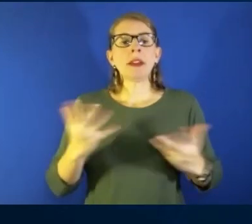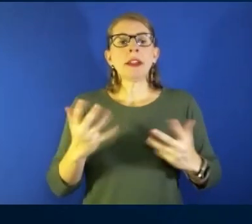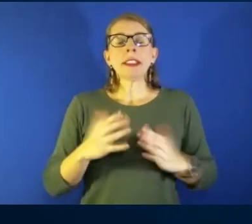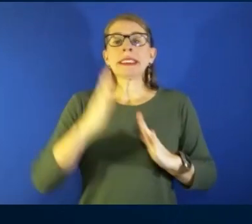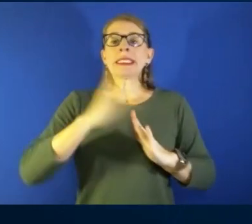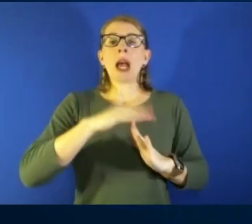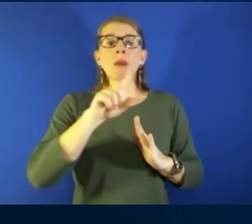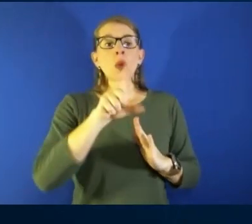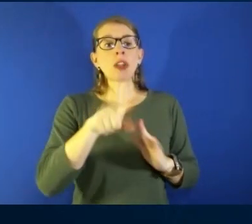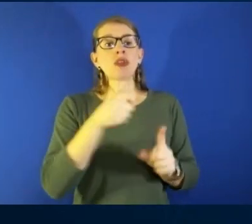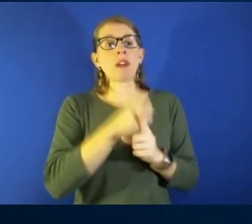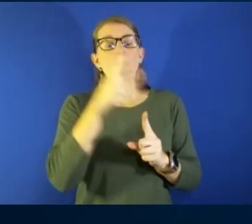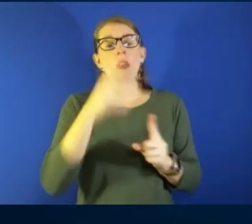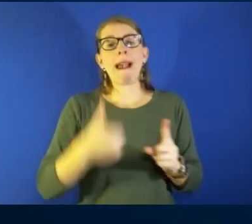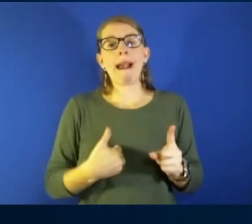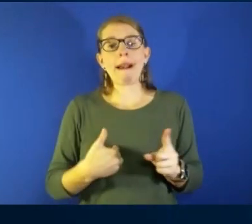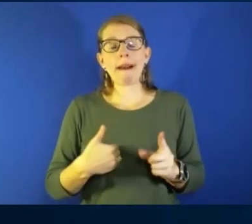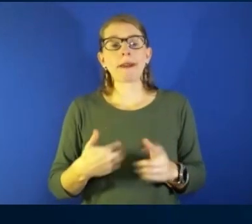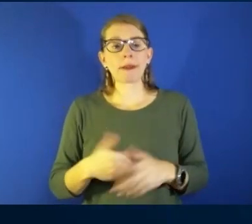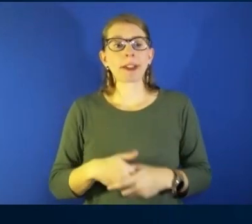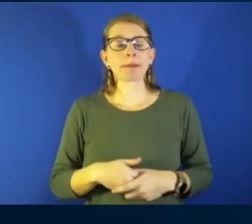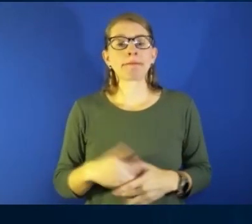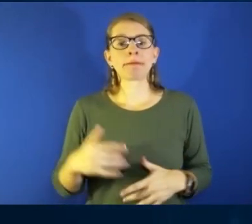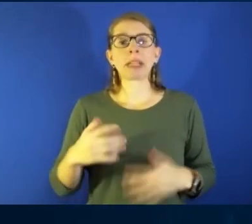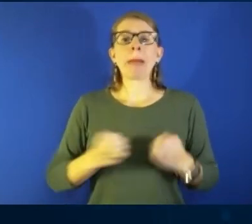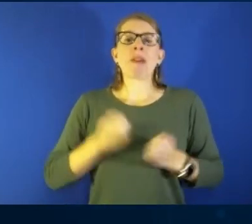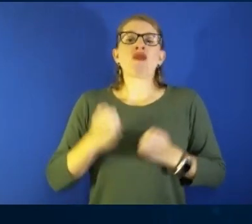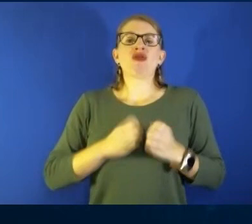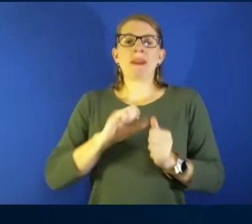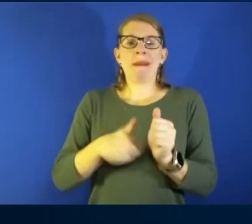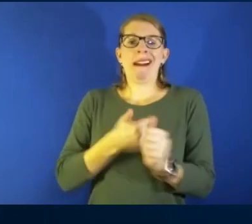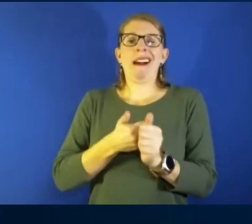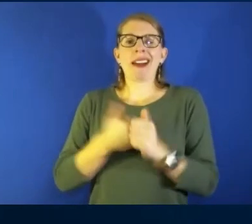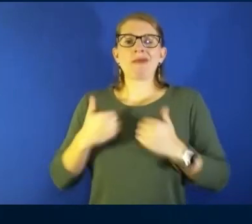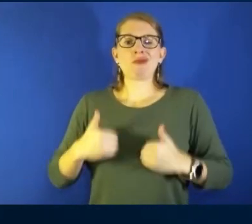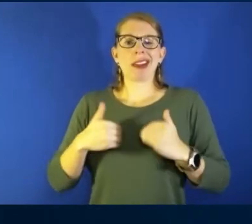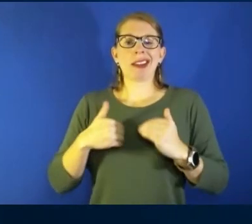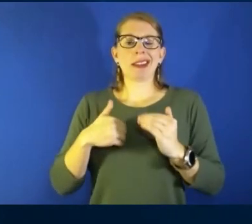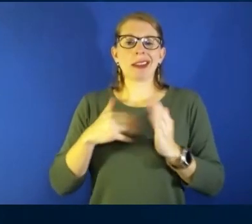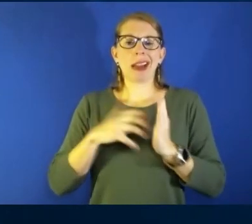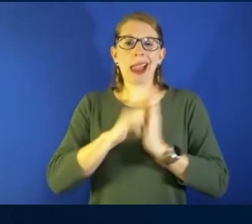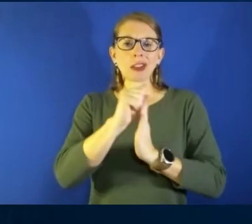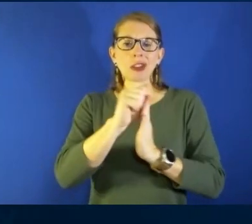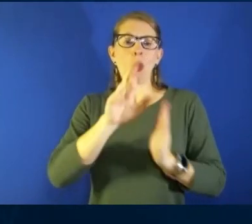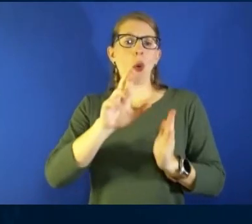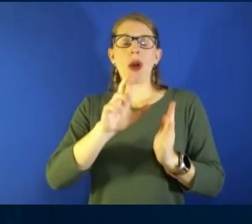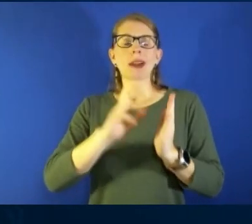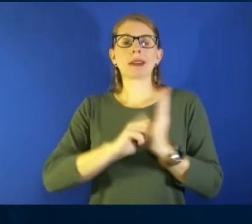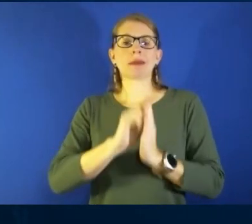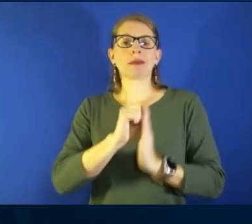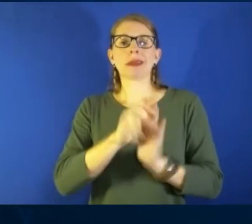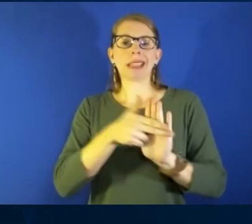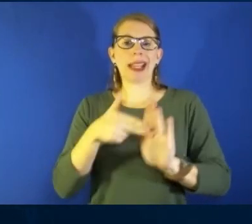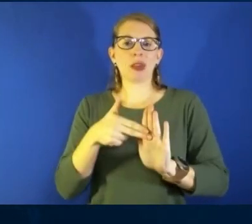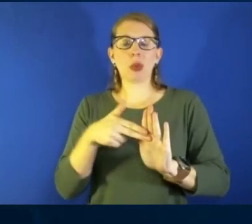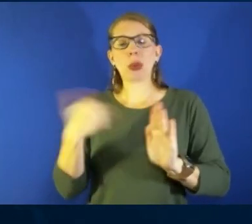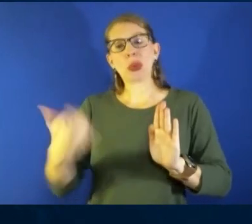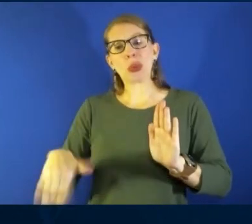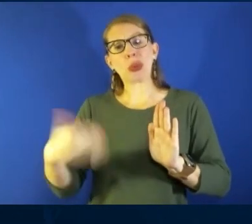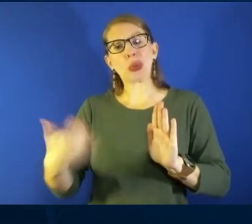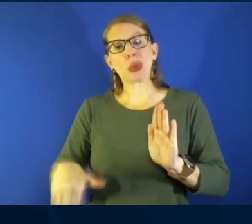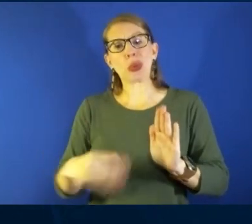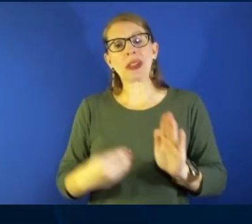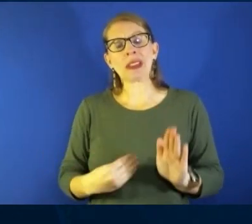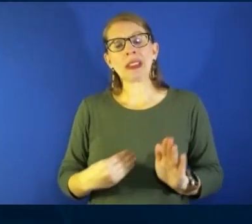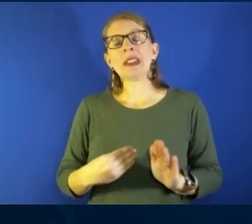have? I mean, the emotion behind breast cancer and any type of cancer diagnosis is immense. But if you're sitting